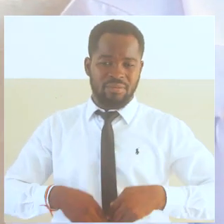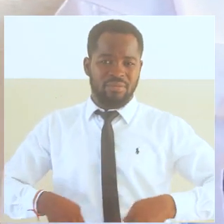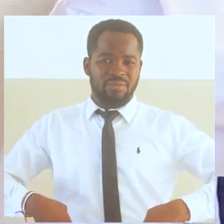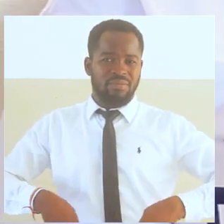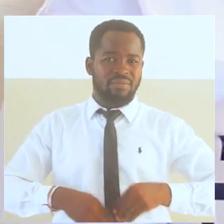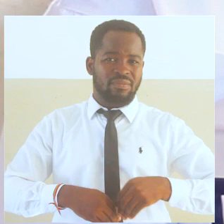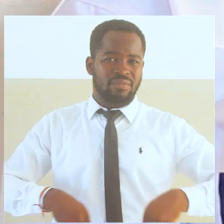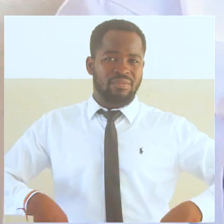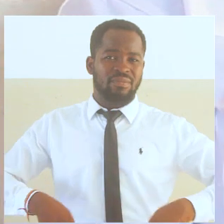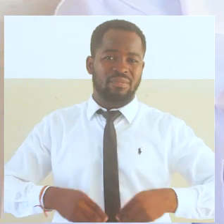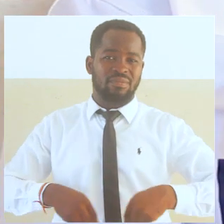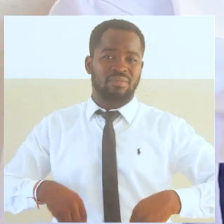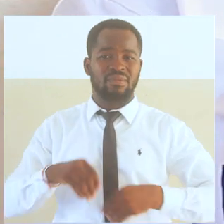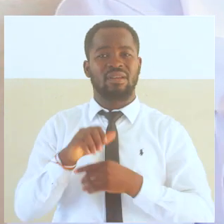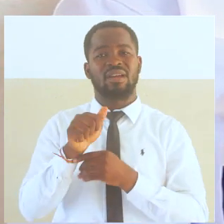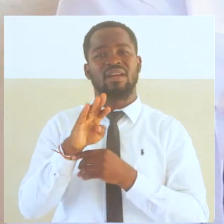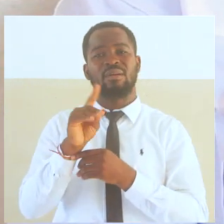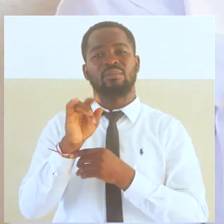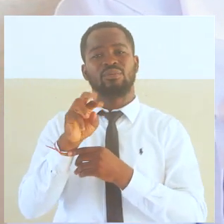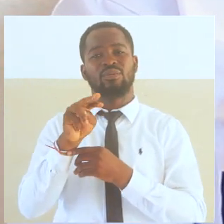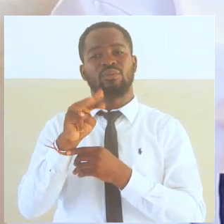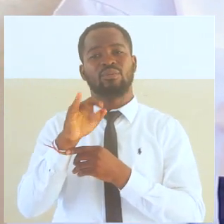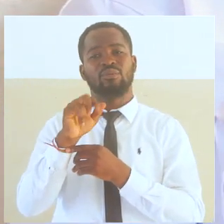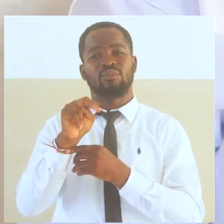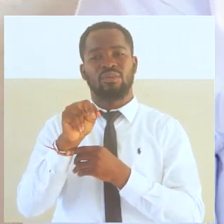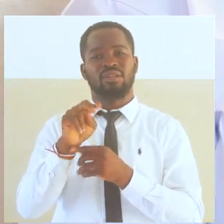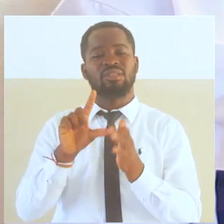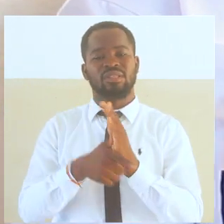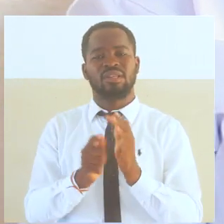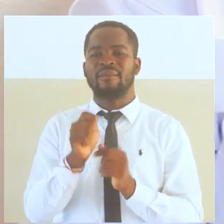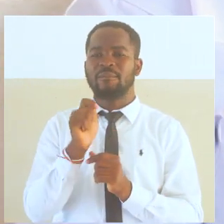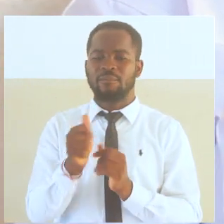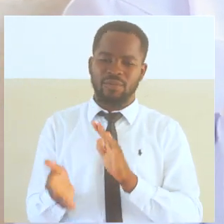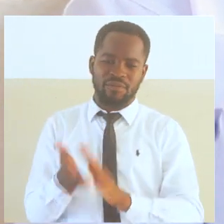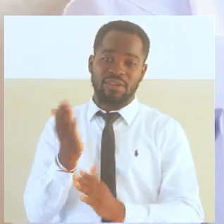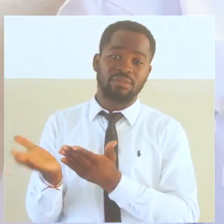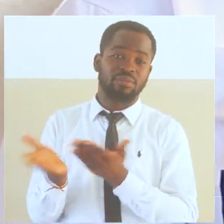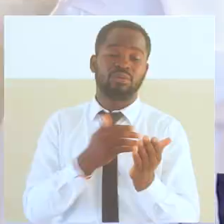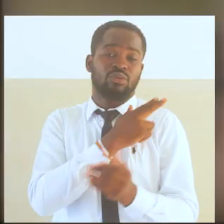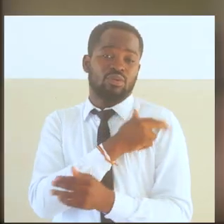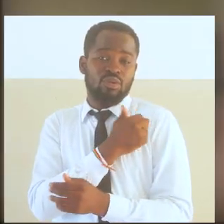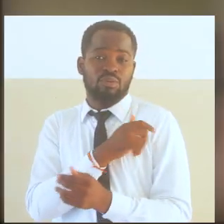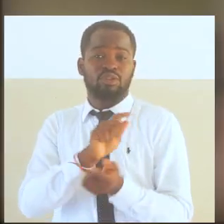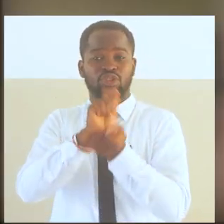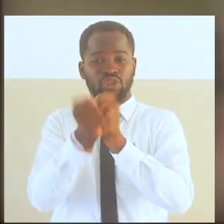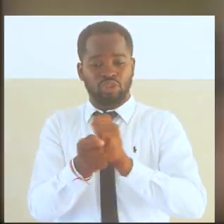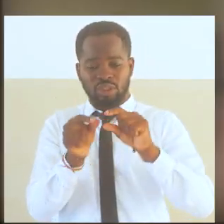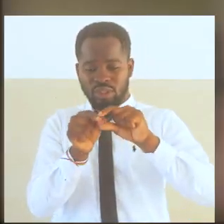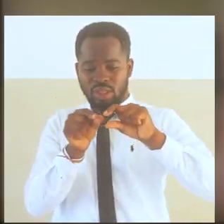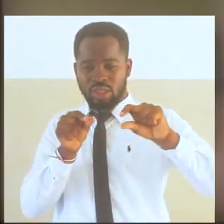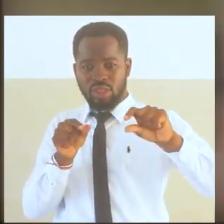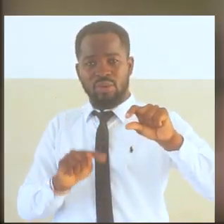abdomen. And you quickly have to change the catheter. So